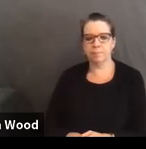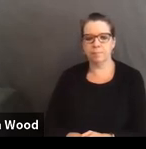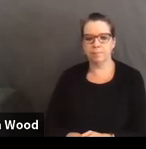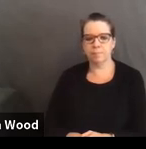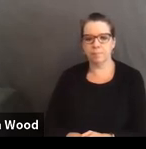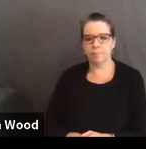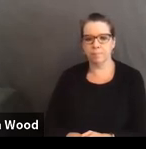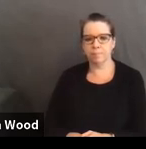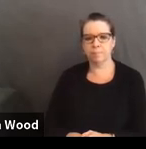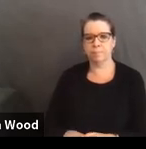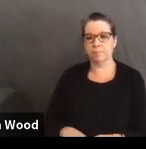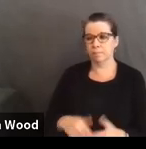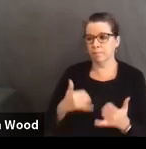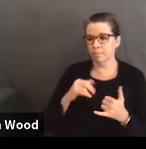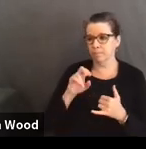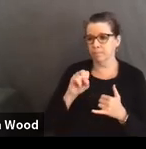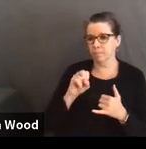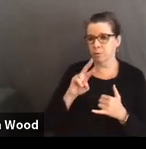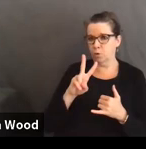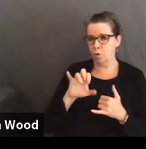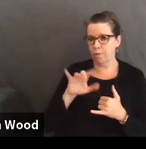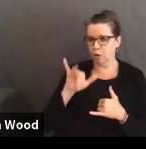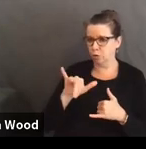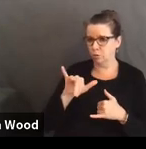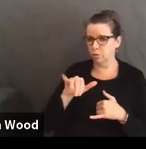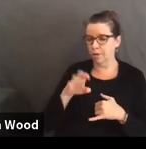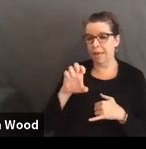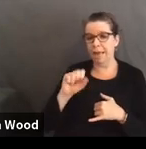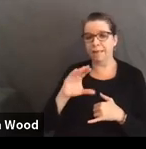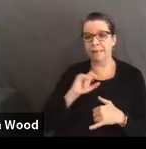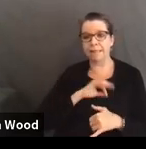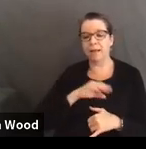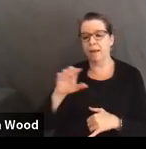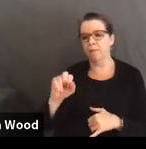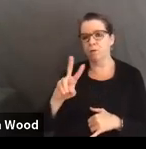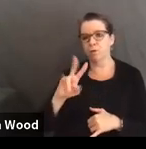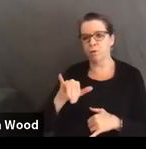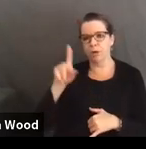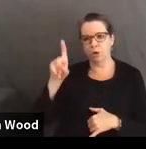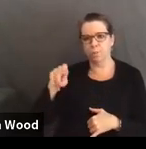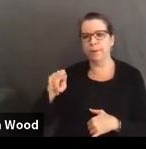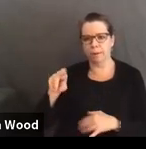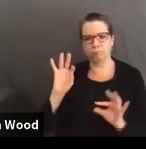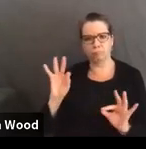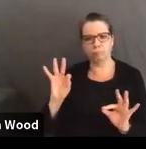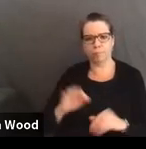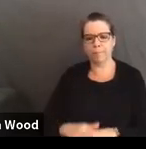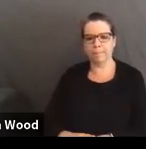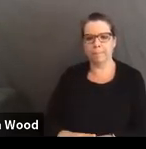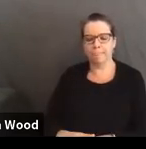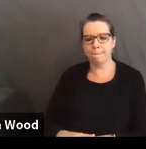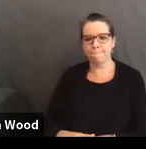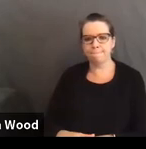The survey should be working correctly as long as if you are an ESC staff member, if you select that first and then your region, it should be